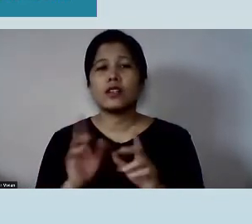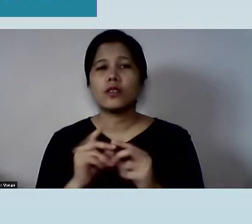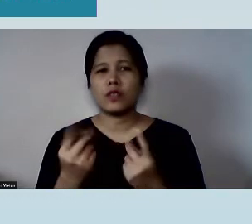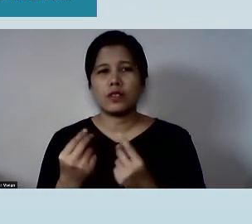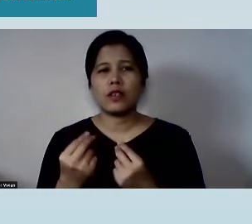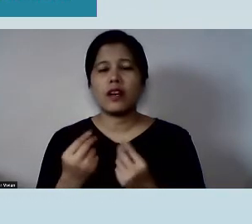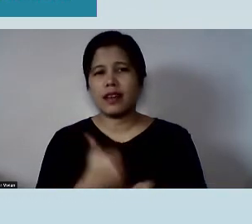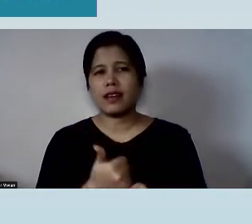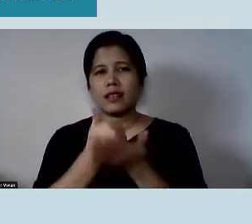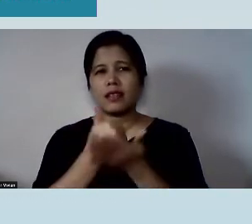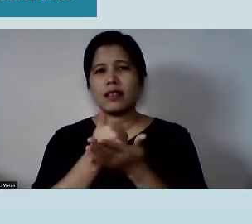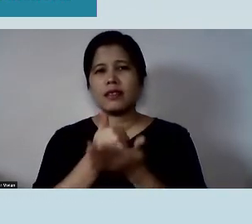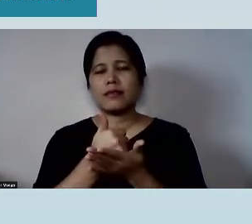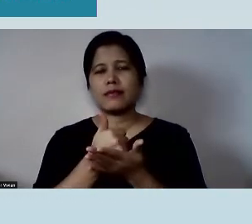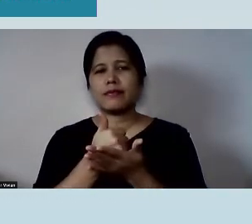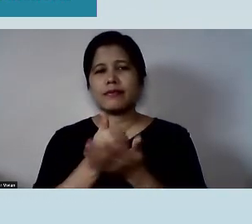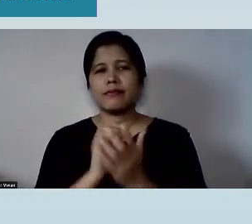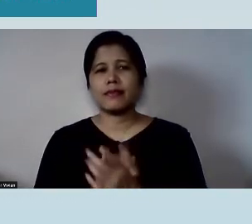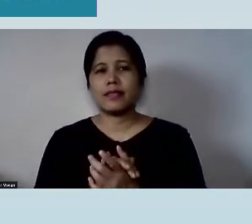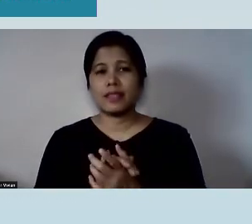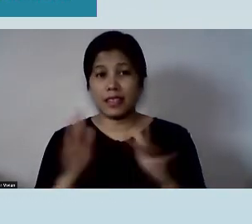them navigate life better.